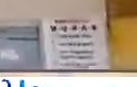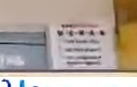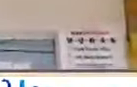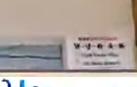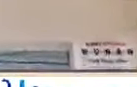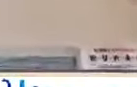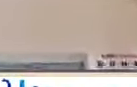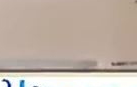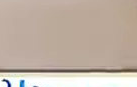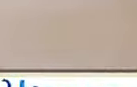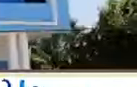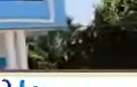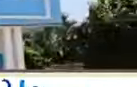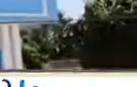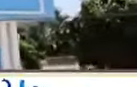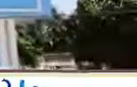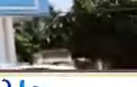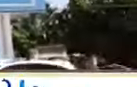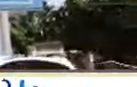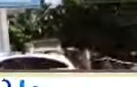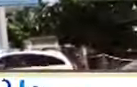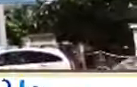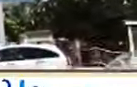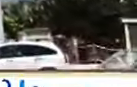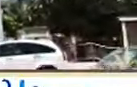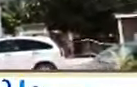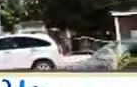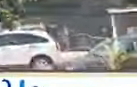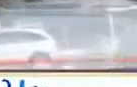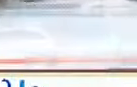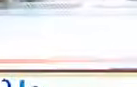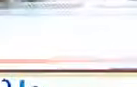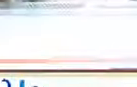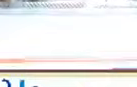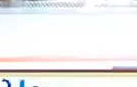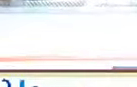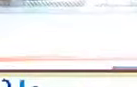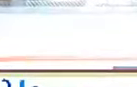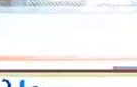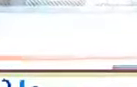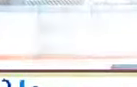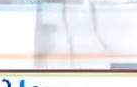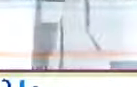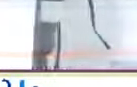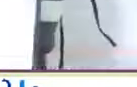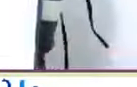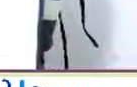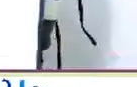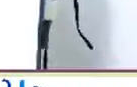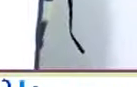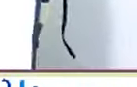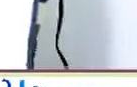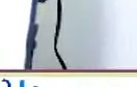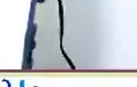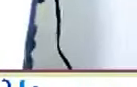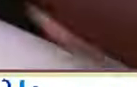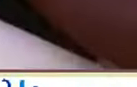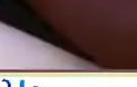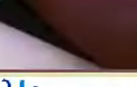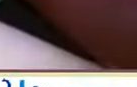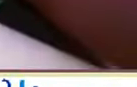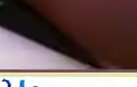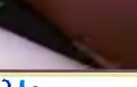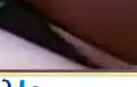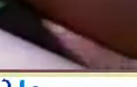Gubes, Central Butcher next Sky Blue Plaza, Danando Kewell Supermarket. Central Butcher ci bijilo lu bes dakal gañ. Kon yeen ni may deglu,